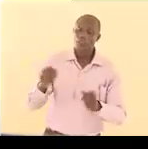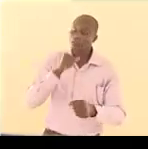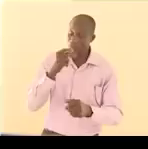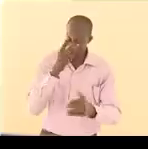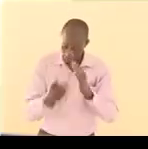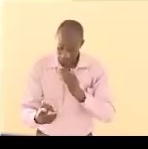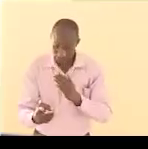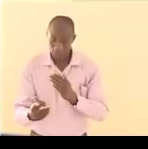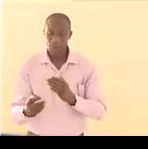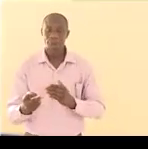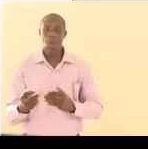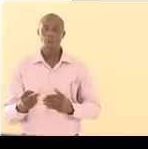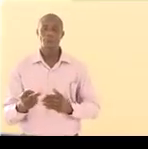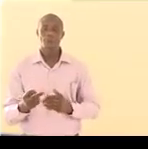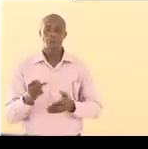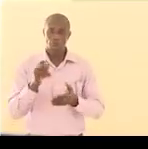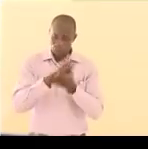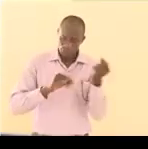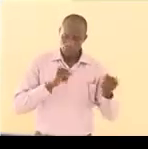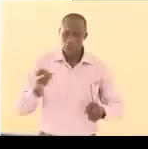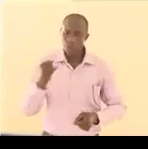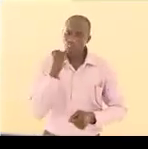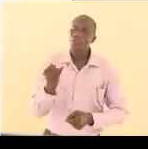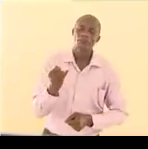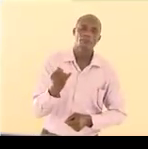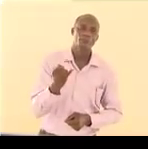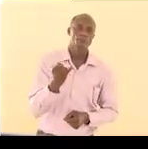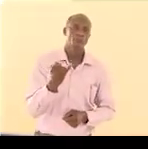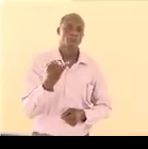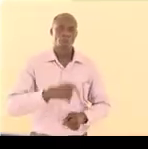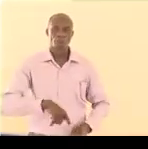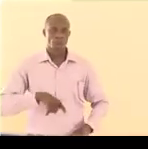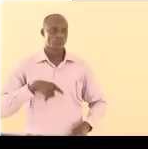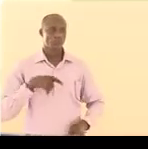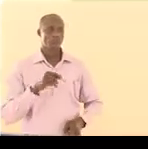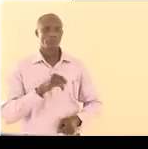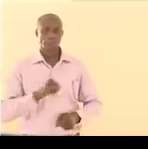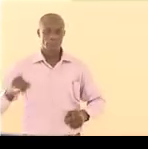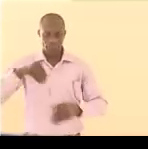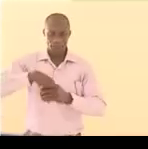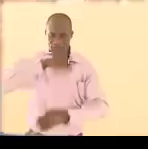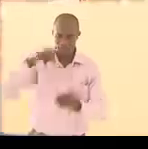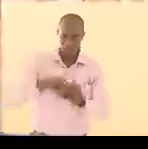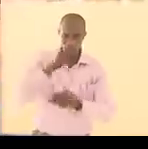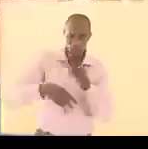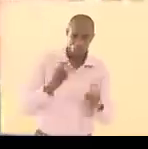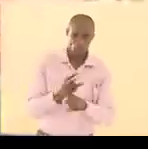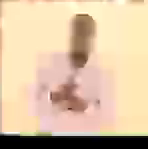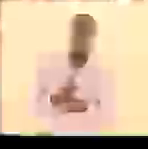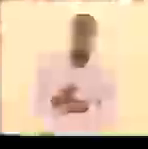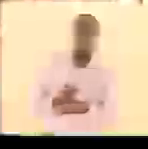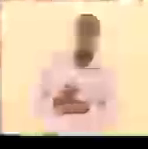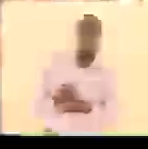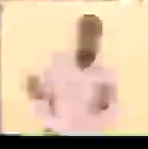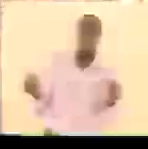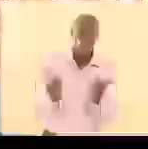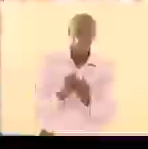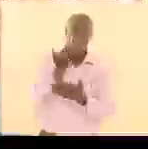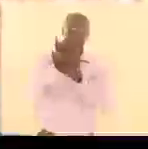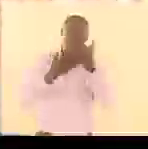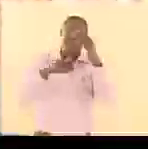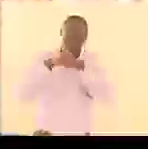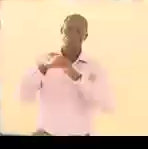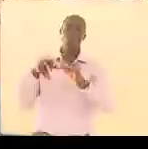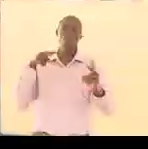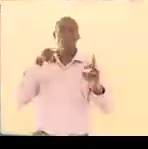heart of all things. Believing is living in this world around us with a